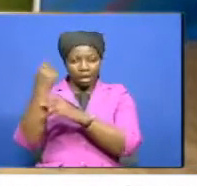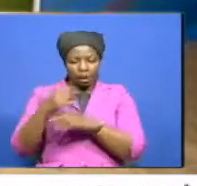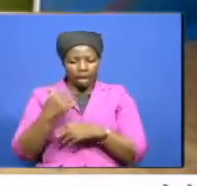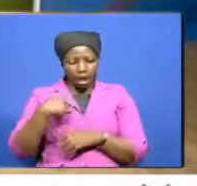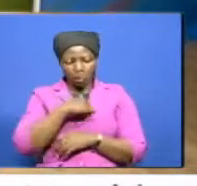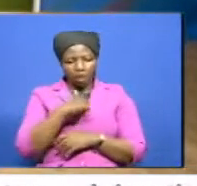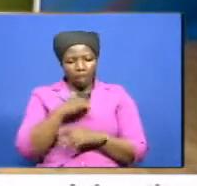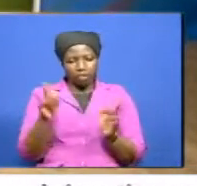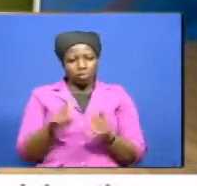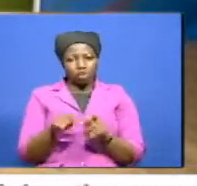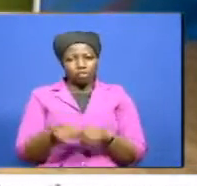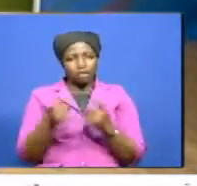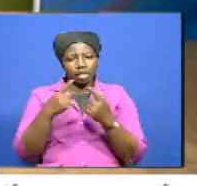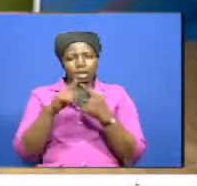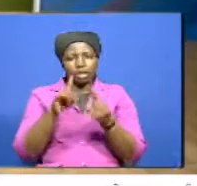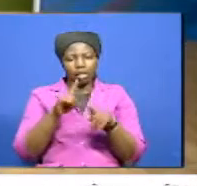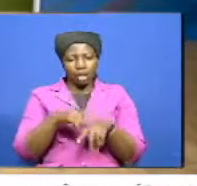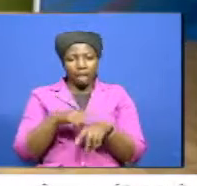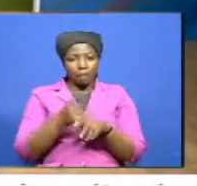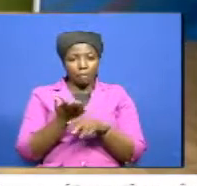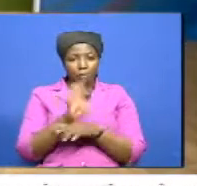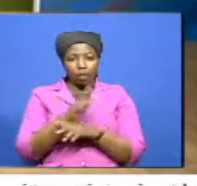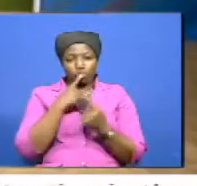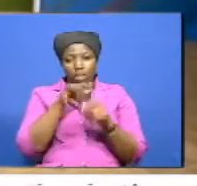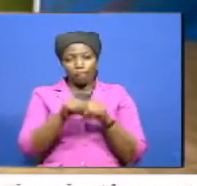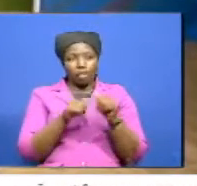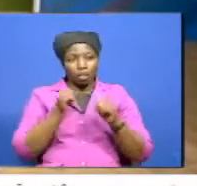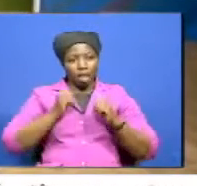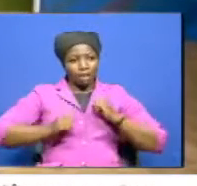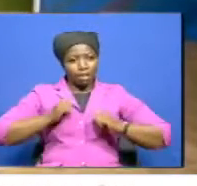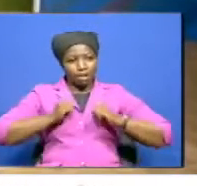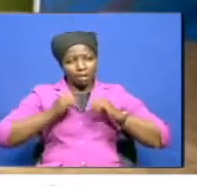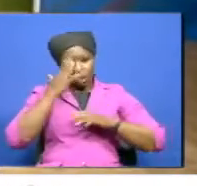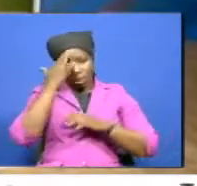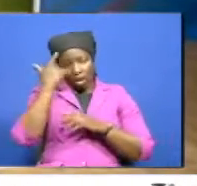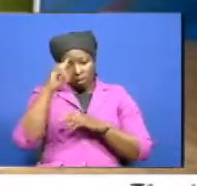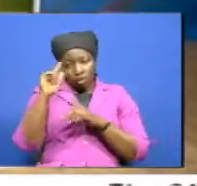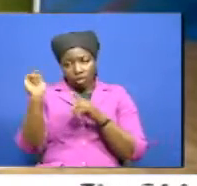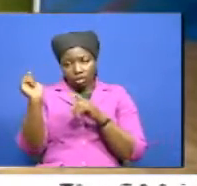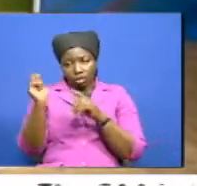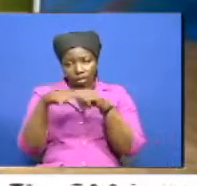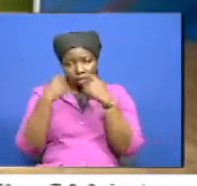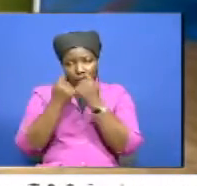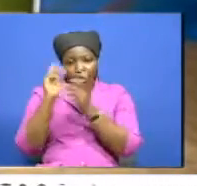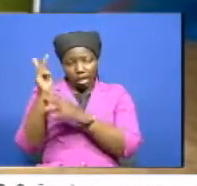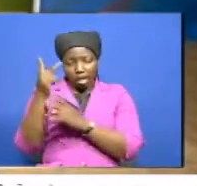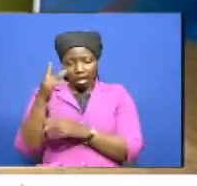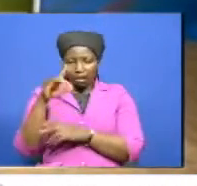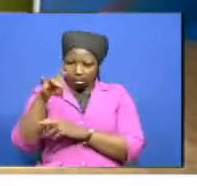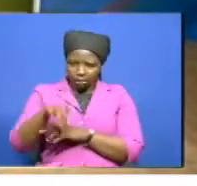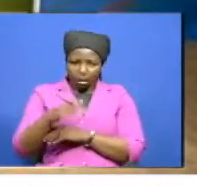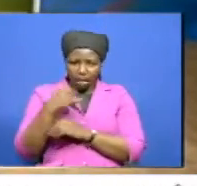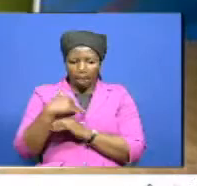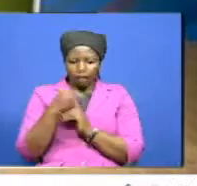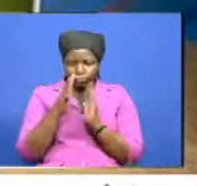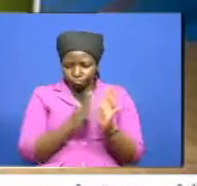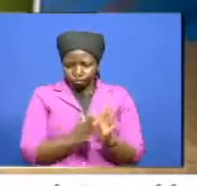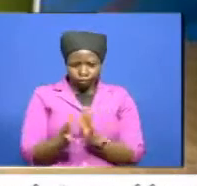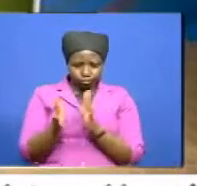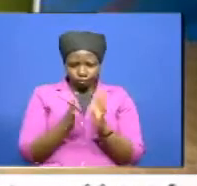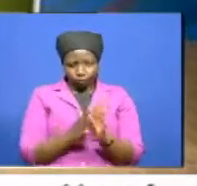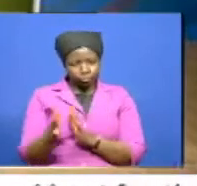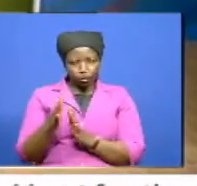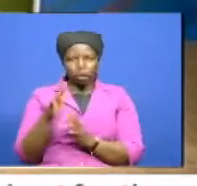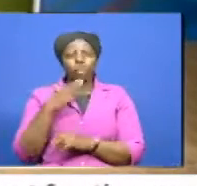short break, and we get back, we'll be speaking about athletics, because for Team Kenya, there has had to be some reorganization. They